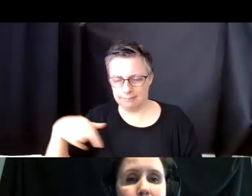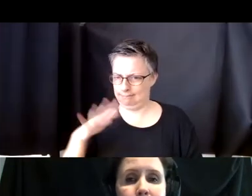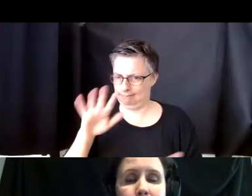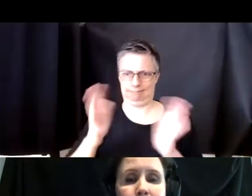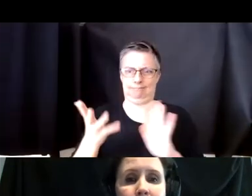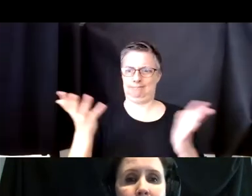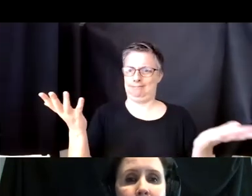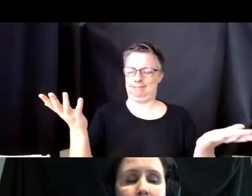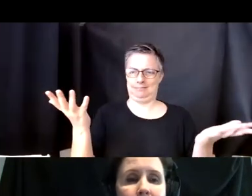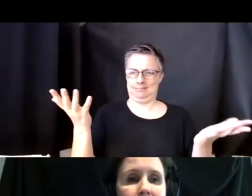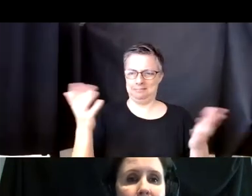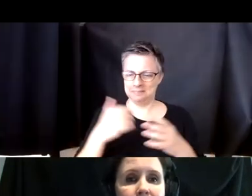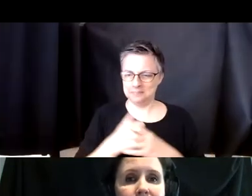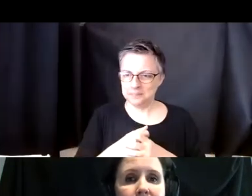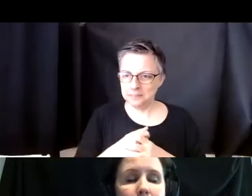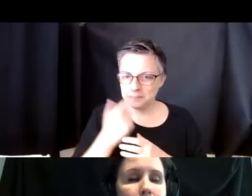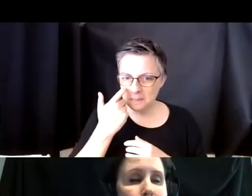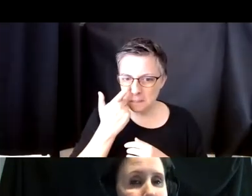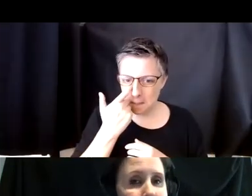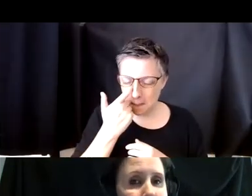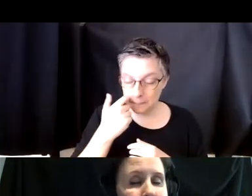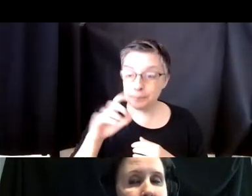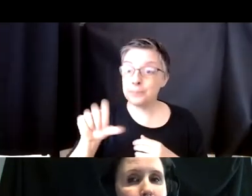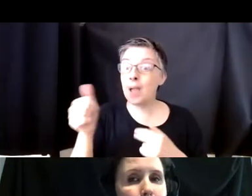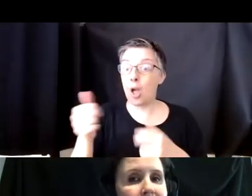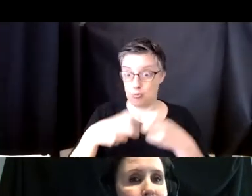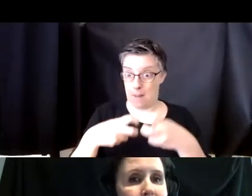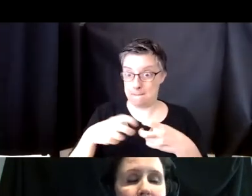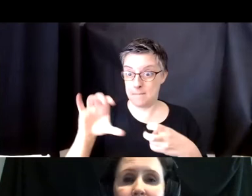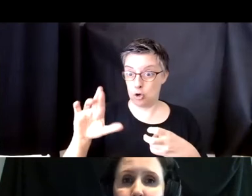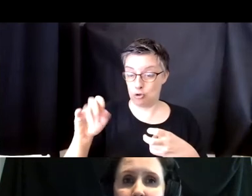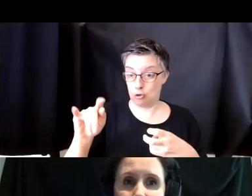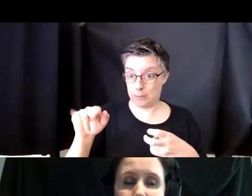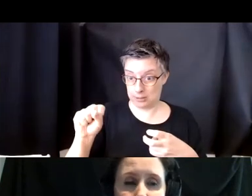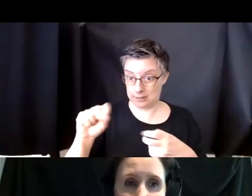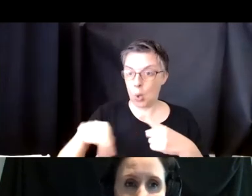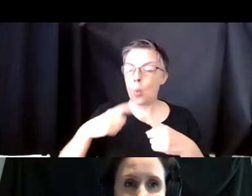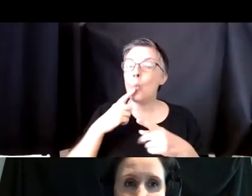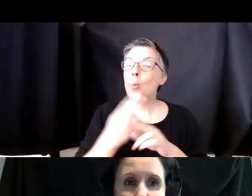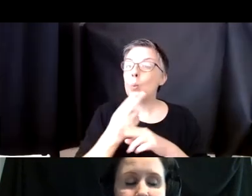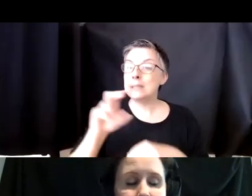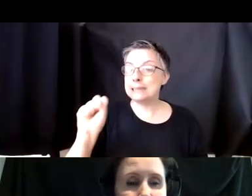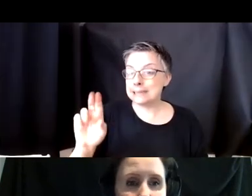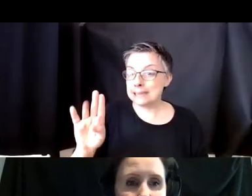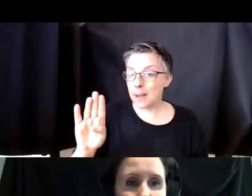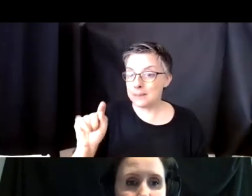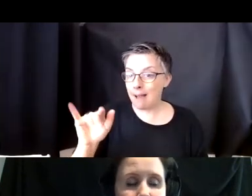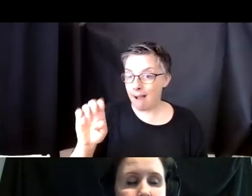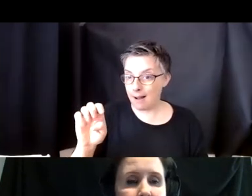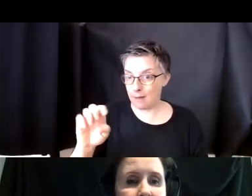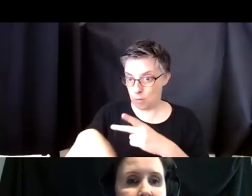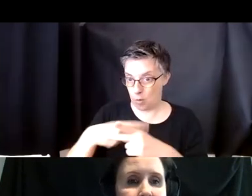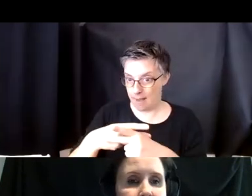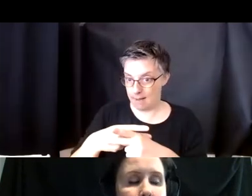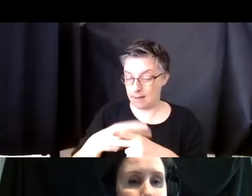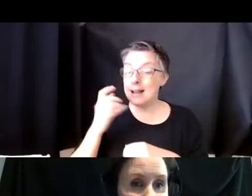So the other thing about caption is when it's using a subtitle format. And the subtitle format is